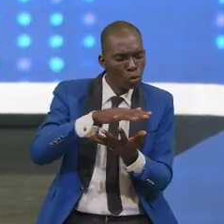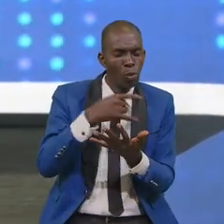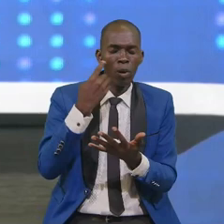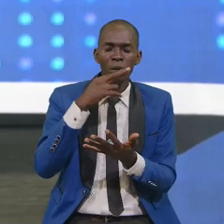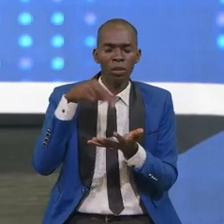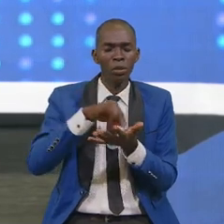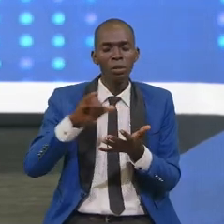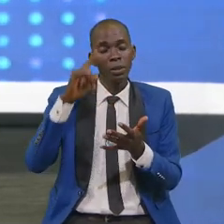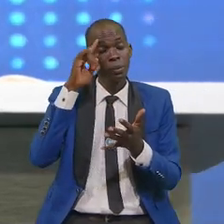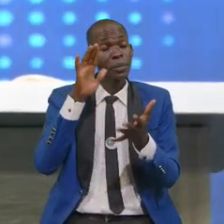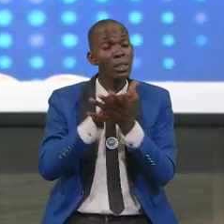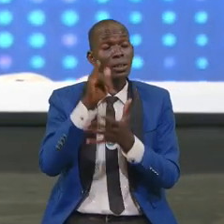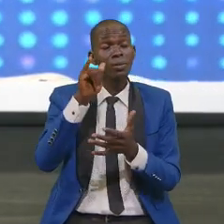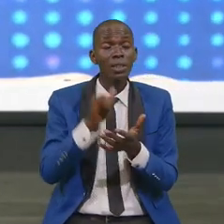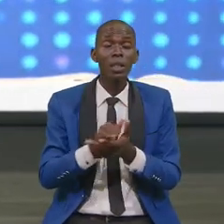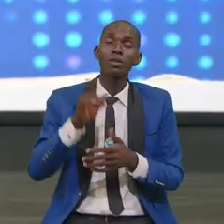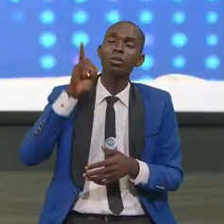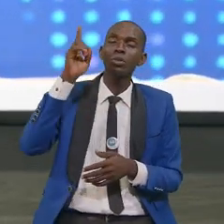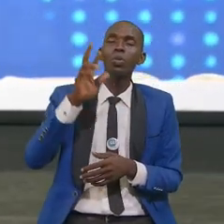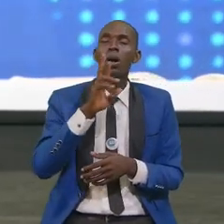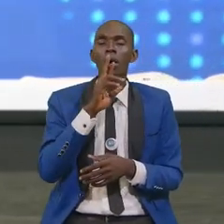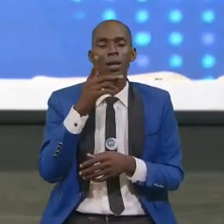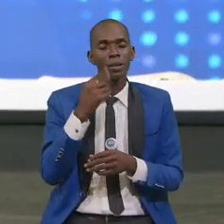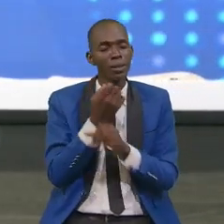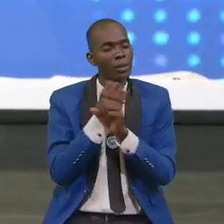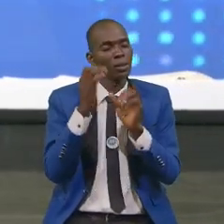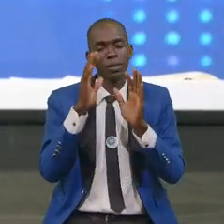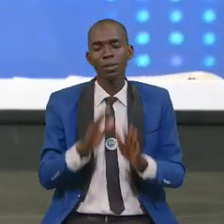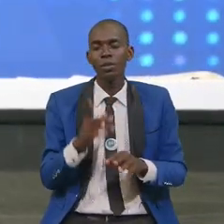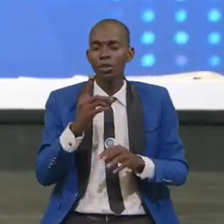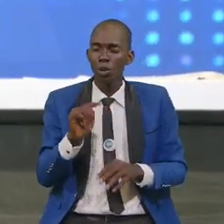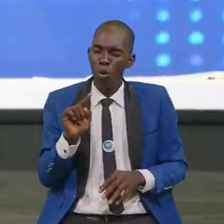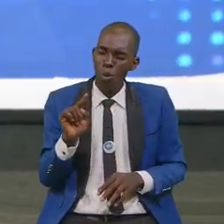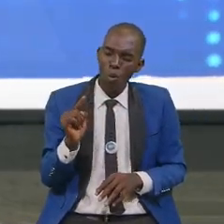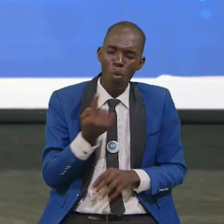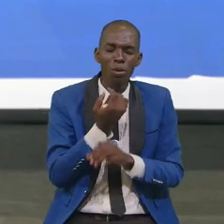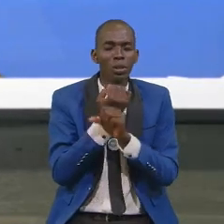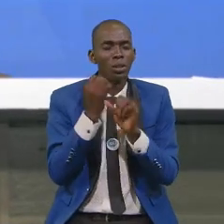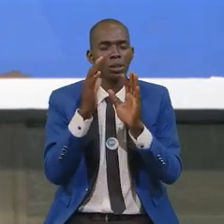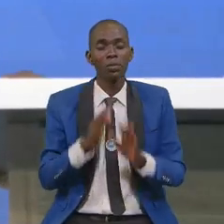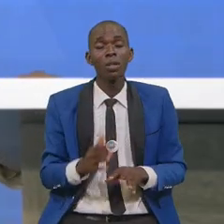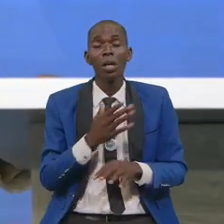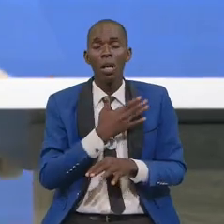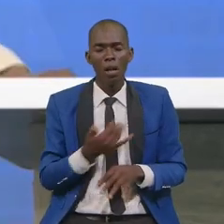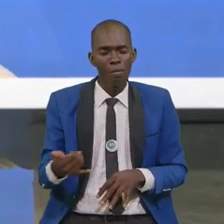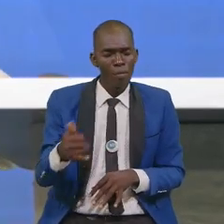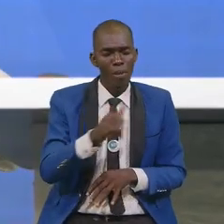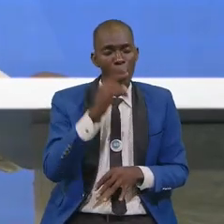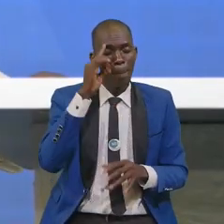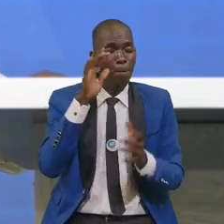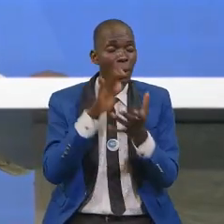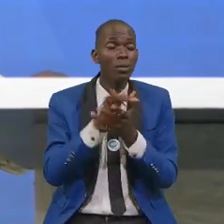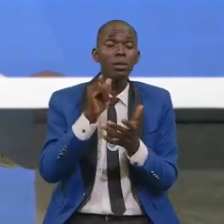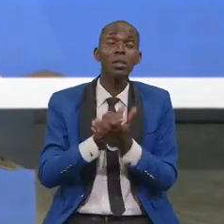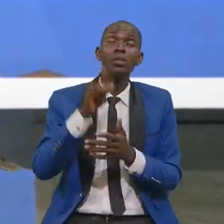that you are the Savior, the only Savior. And they believe that you